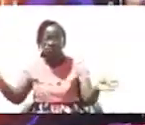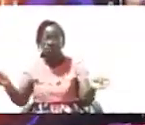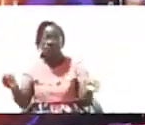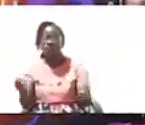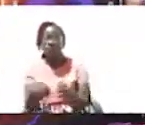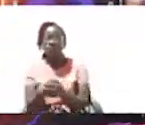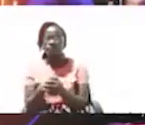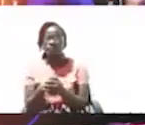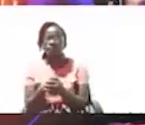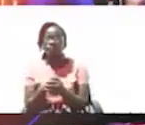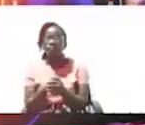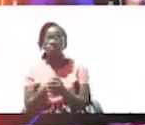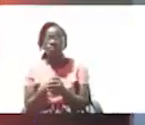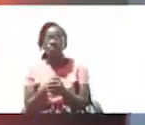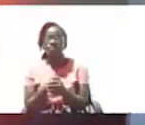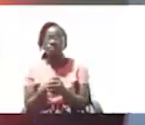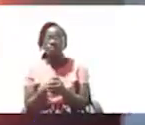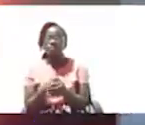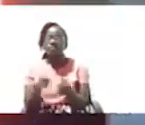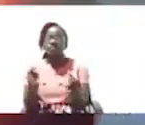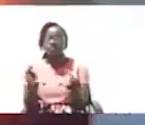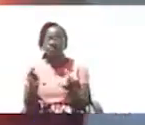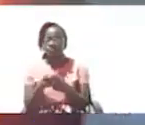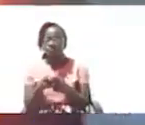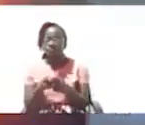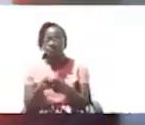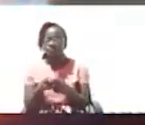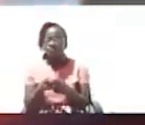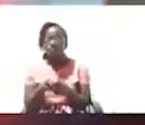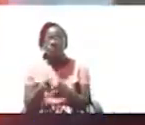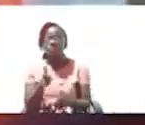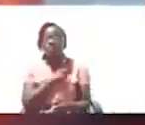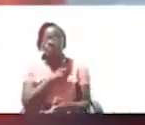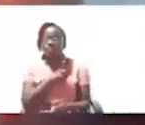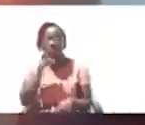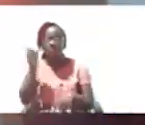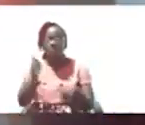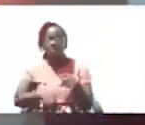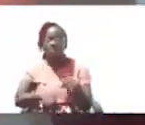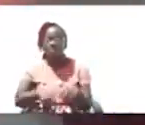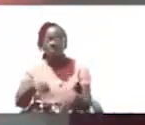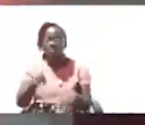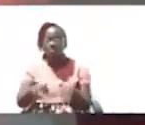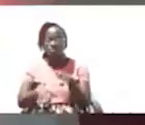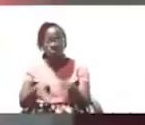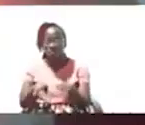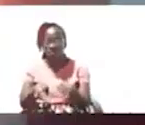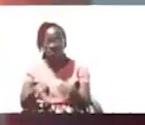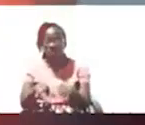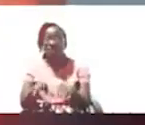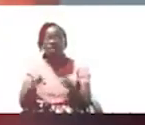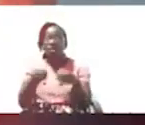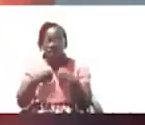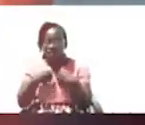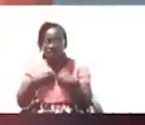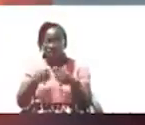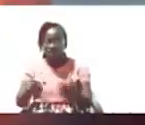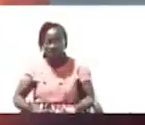His legs were bound. So he couldn't walk. And he has received life